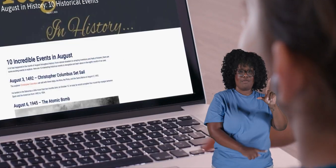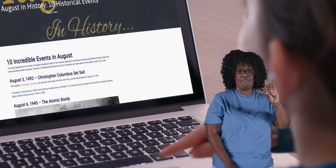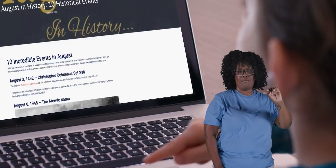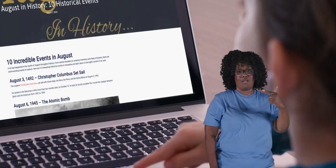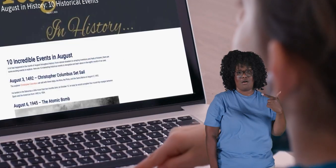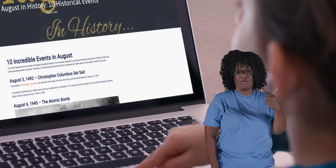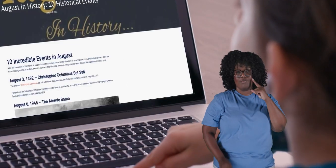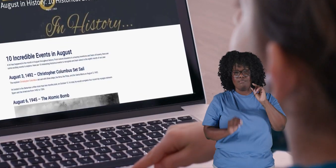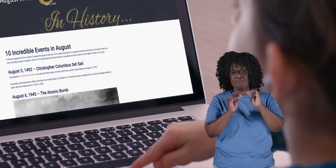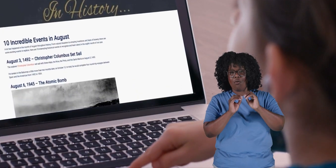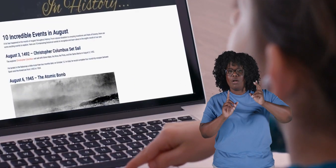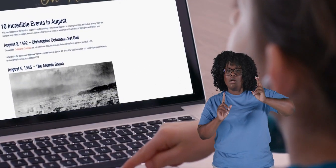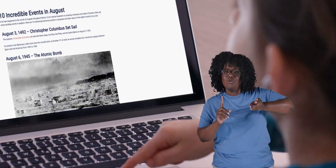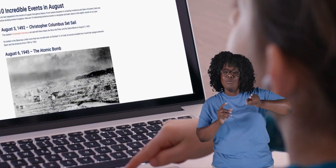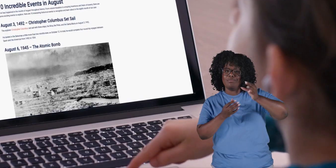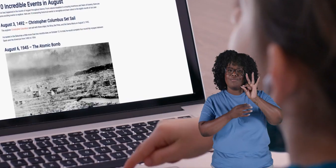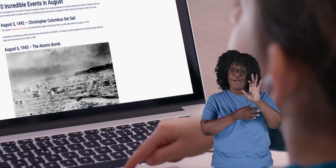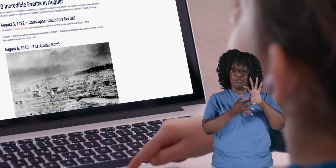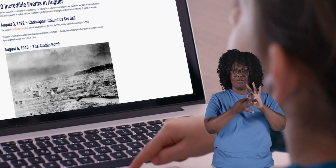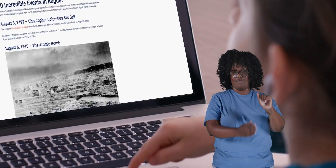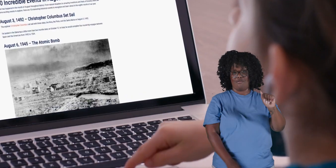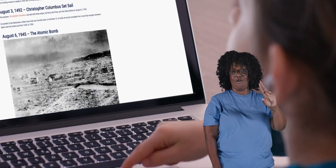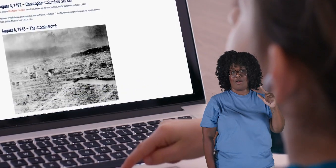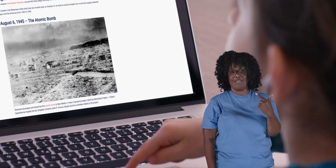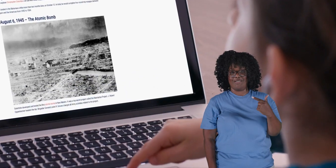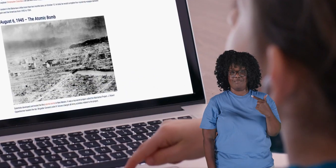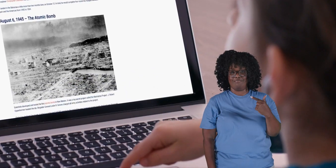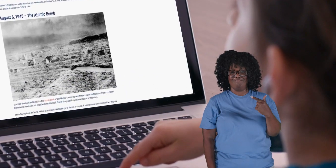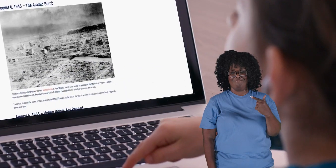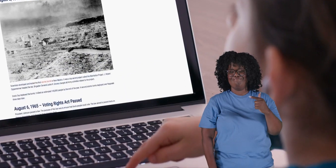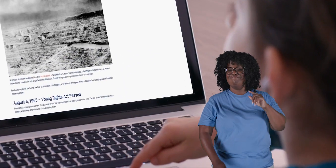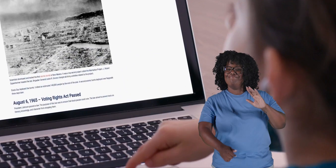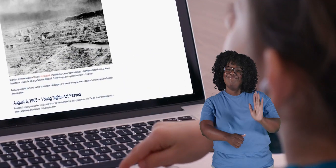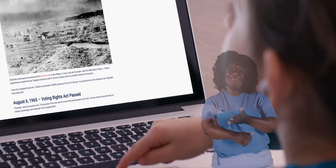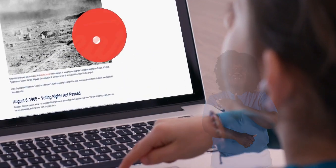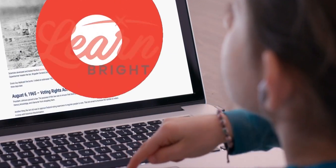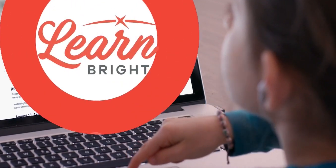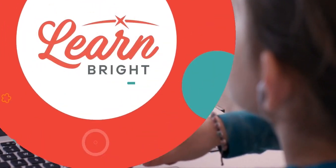learnbright.org/blog, for even more historical facts about August.